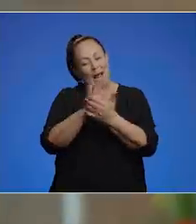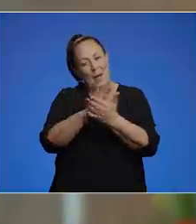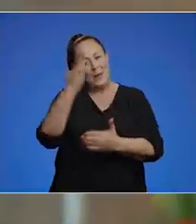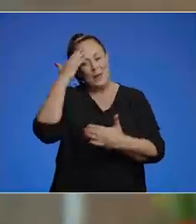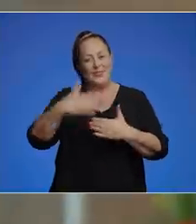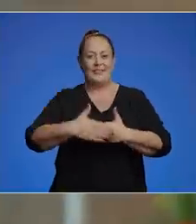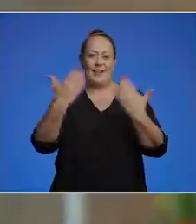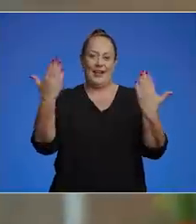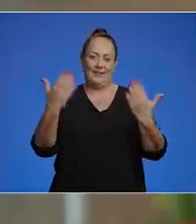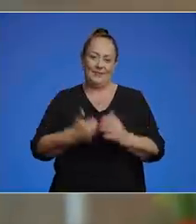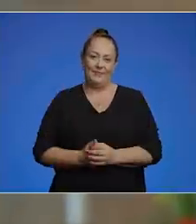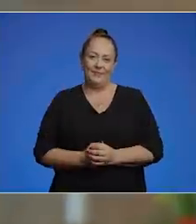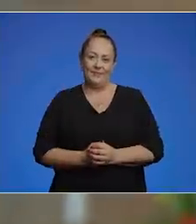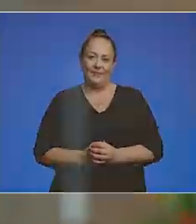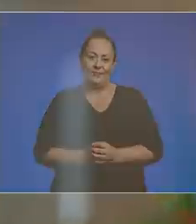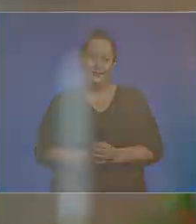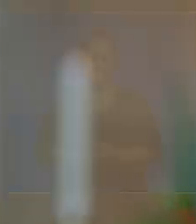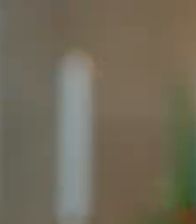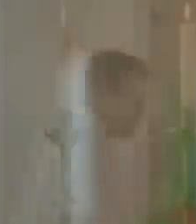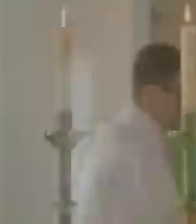happy Mother's Day.